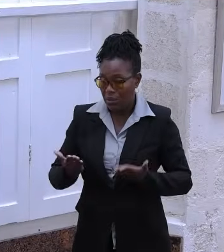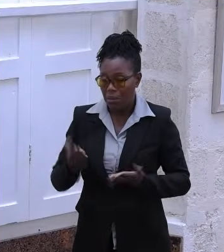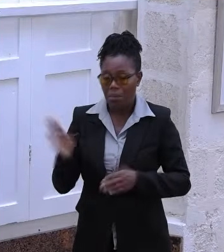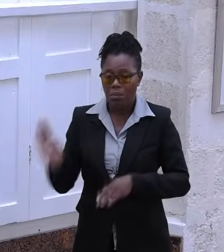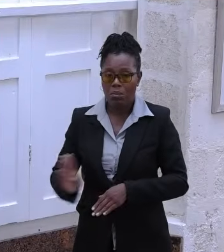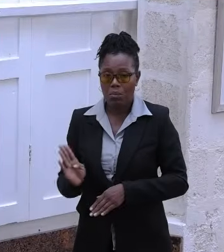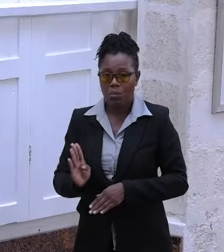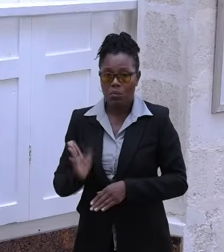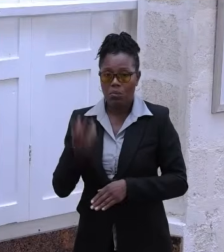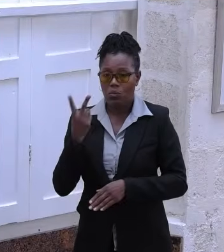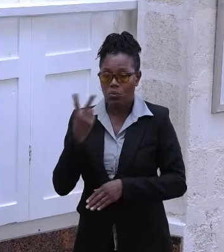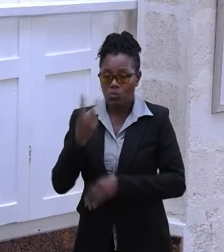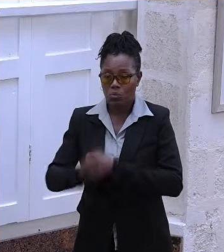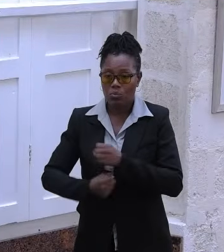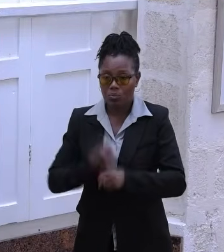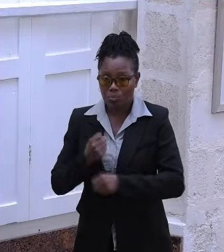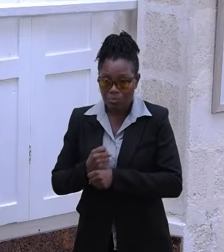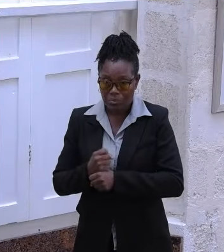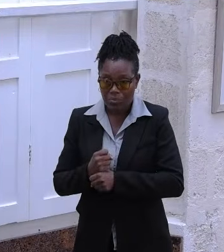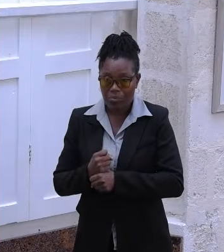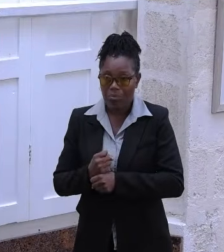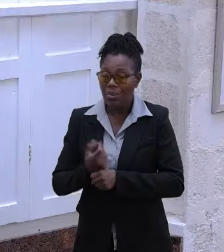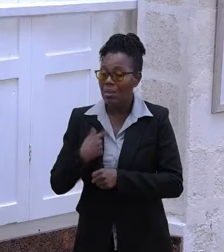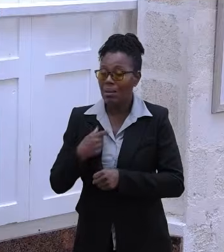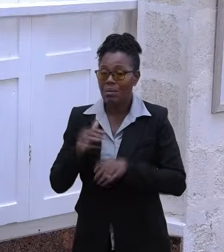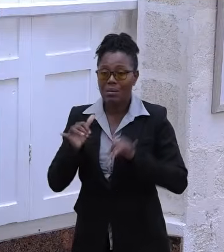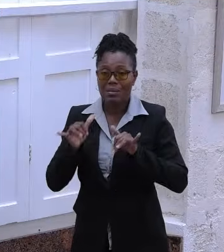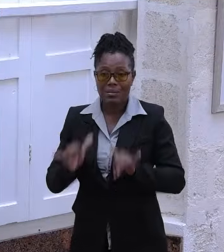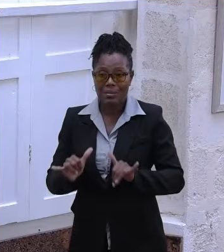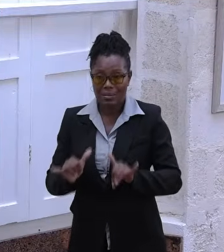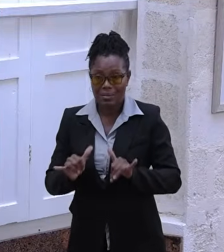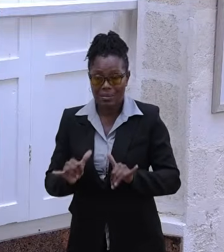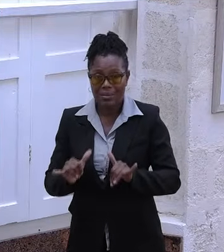years, I would still be of the opinion, and I would agree with the